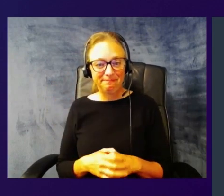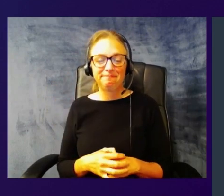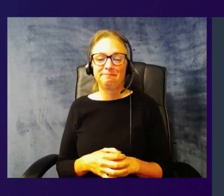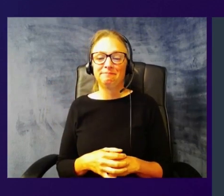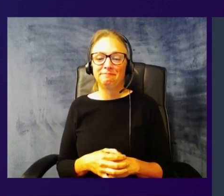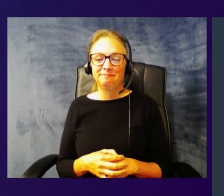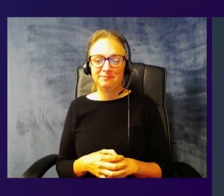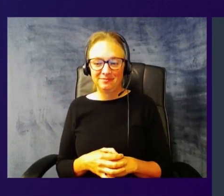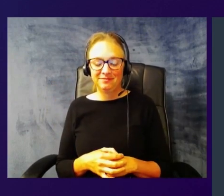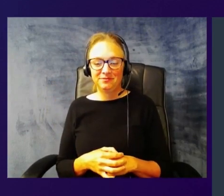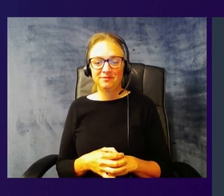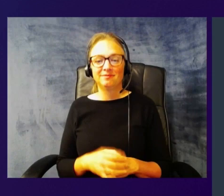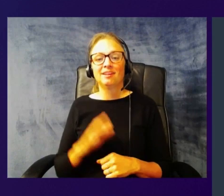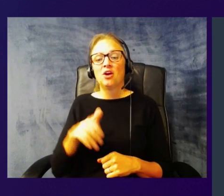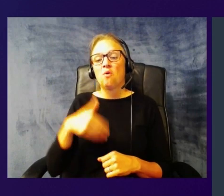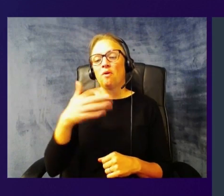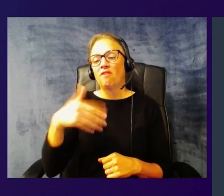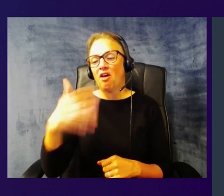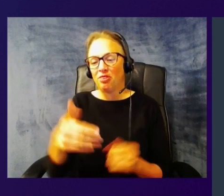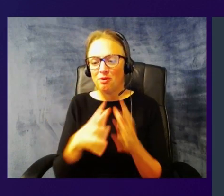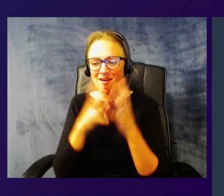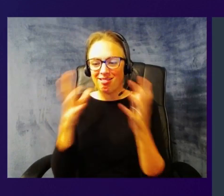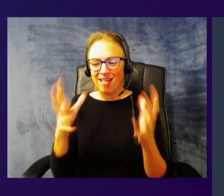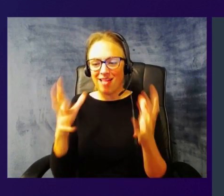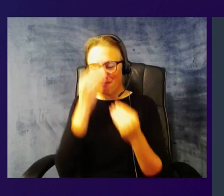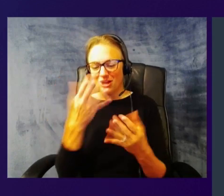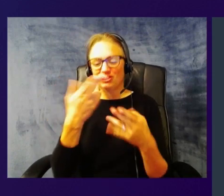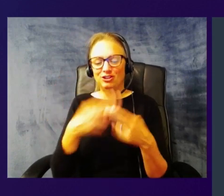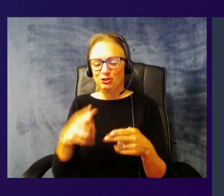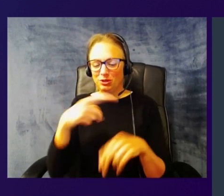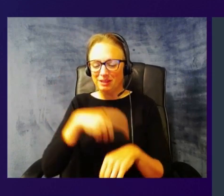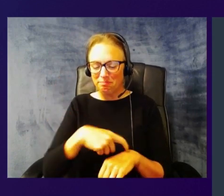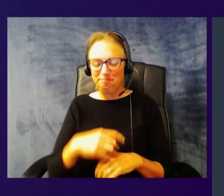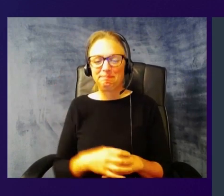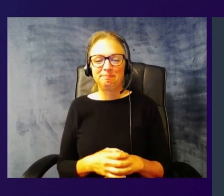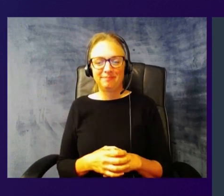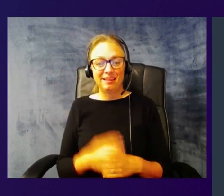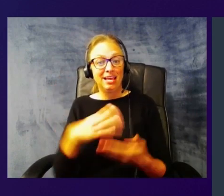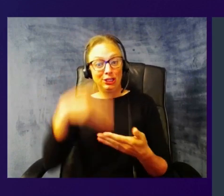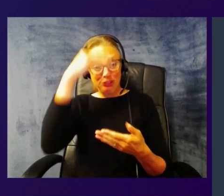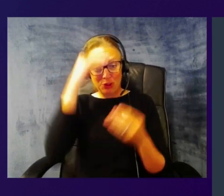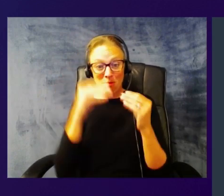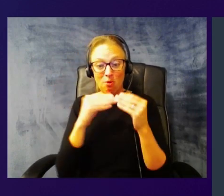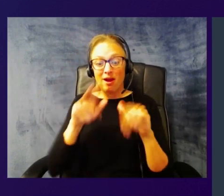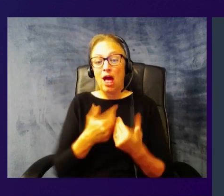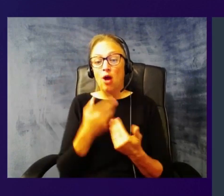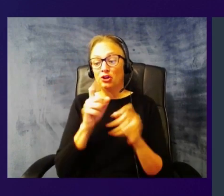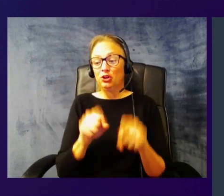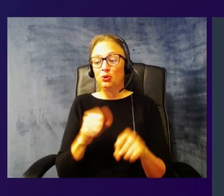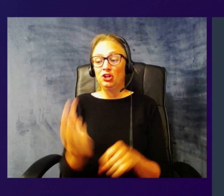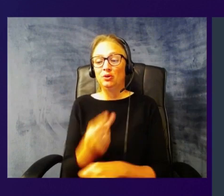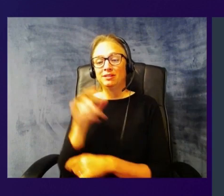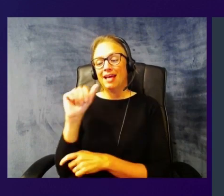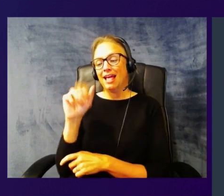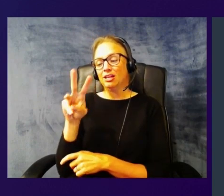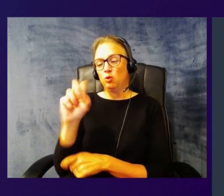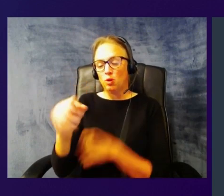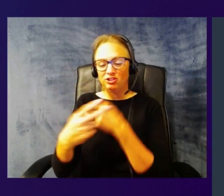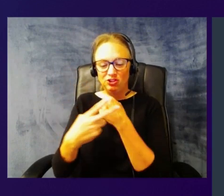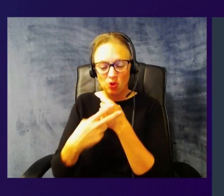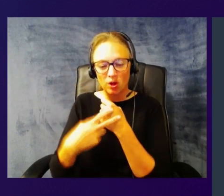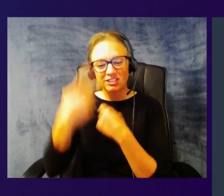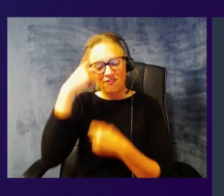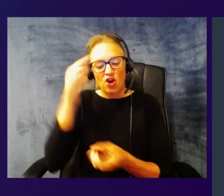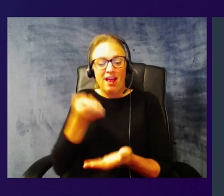We've gone through a lot of information here in a really short amount of time. To learn more about how you can use AWS Storage to gain economic and